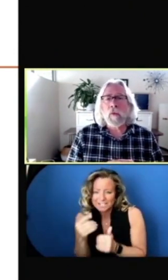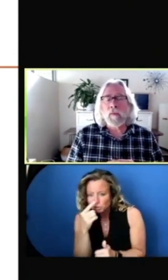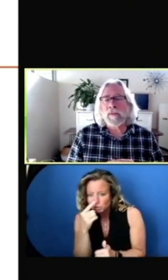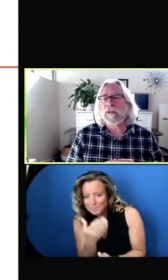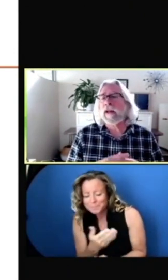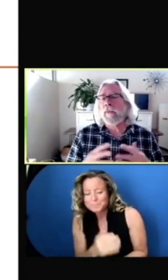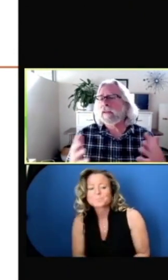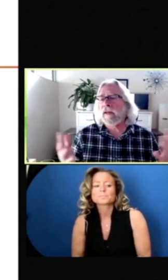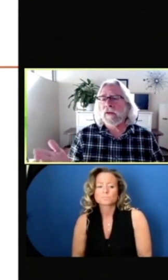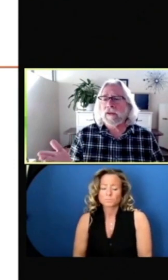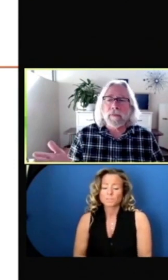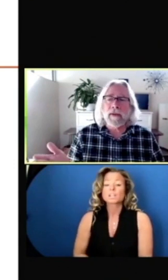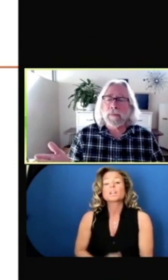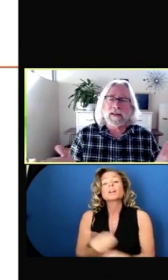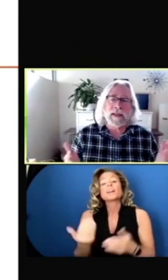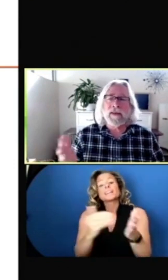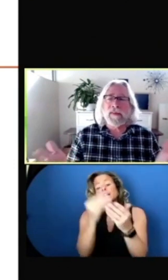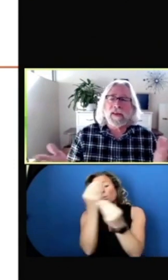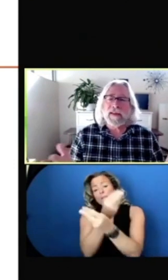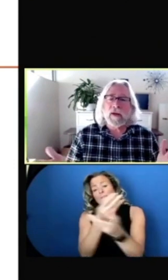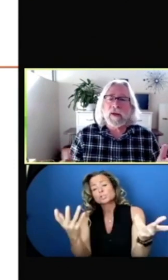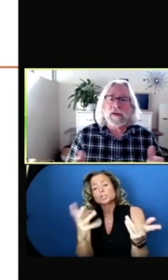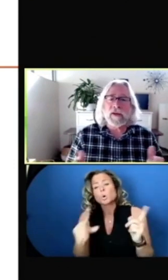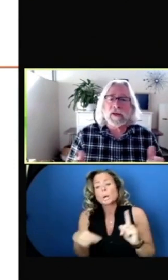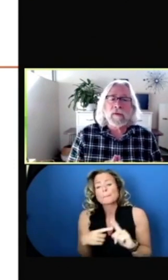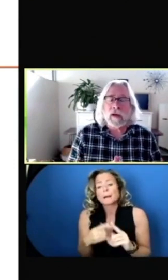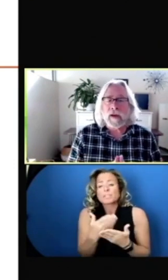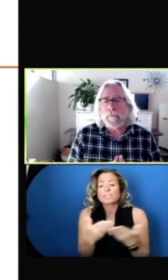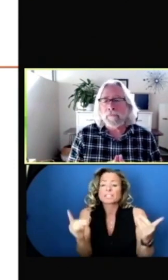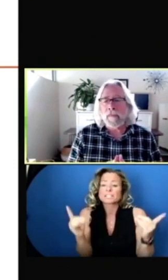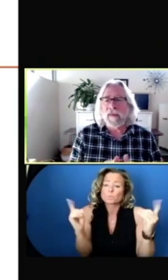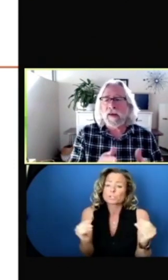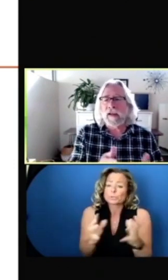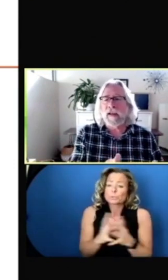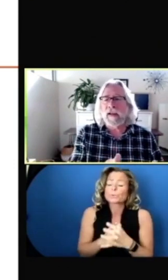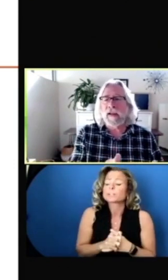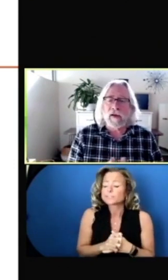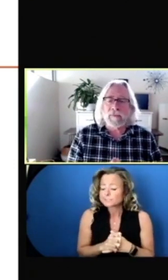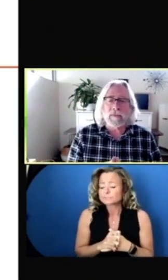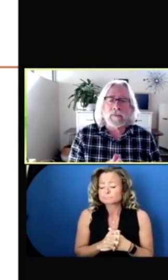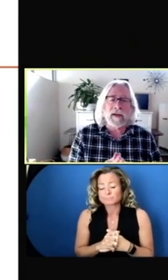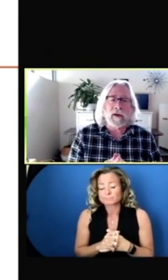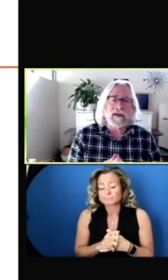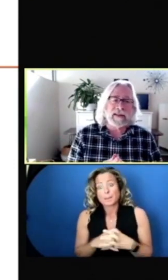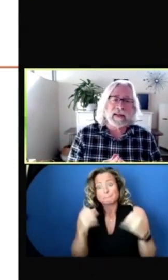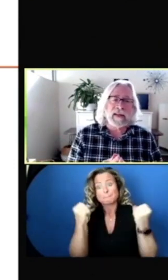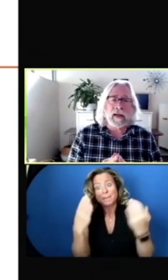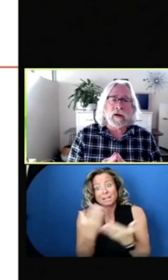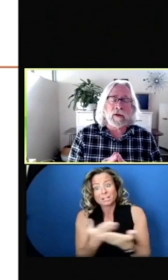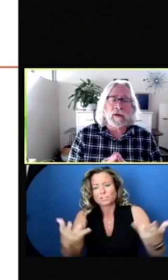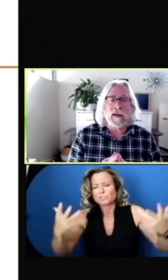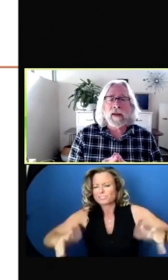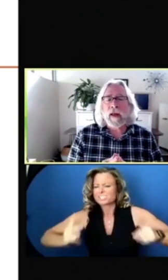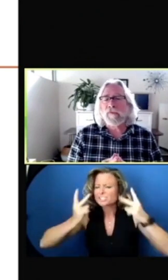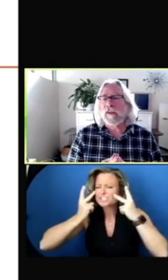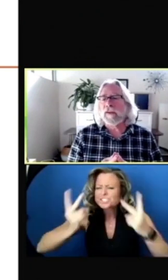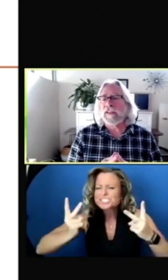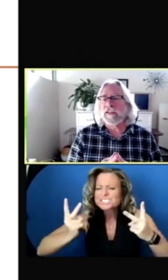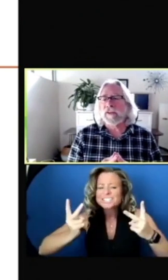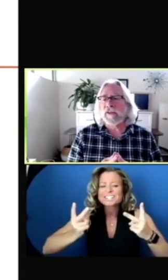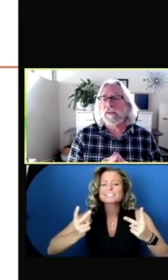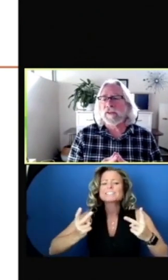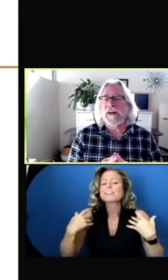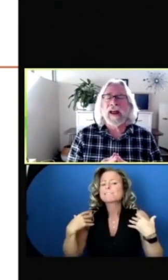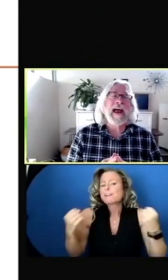So I want to tell you a little bit about some of the things that we do. I think a lot of you have probably already seen our Health